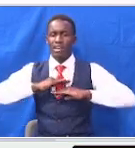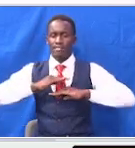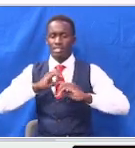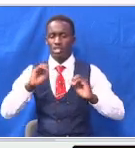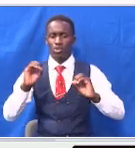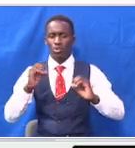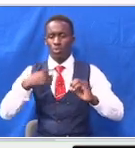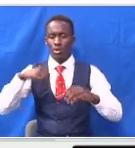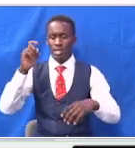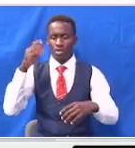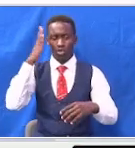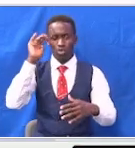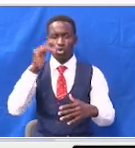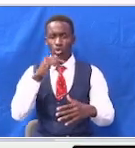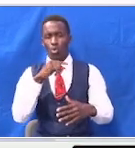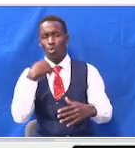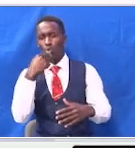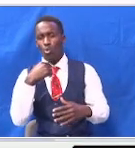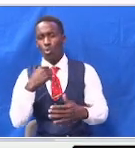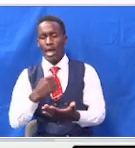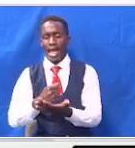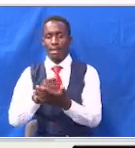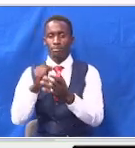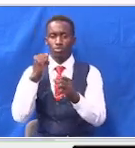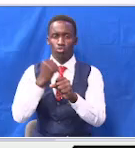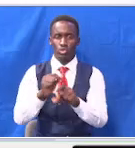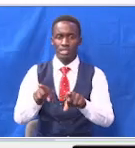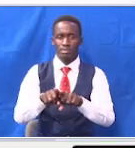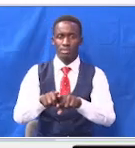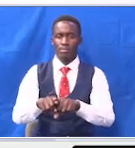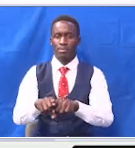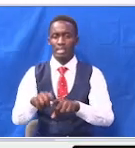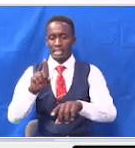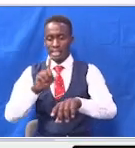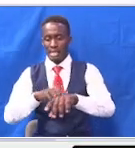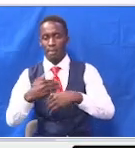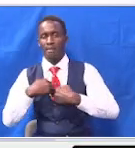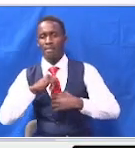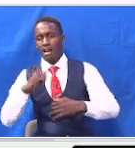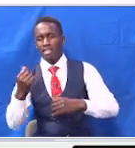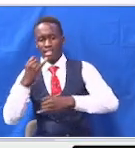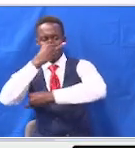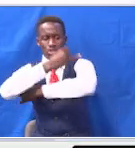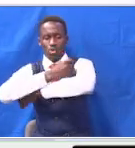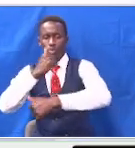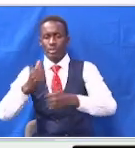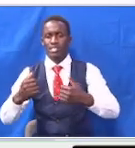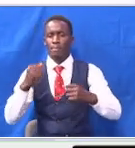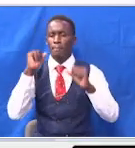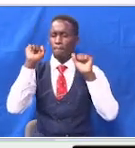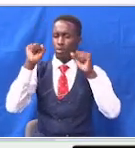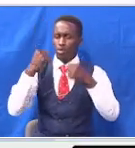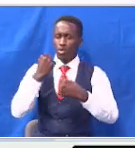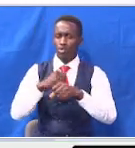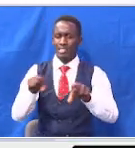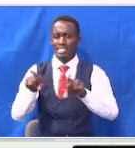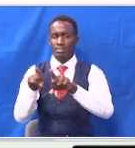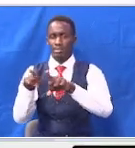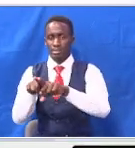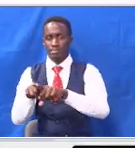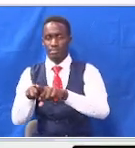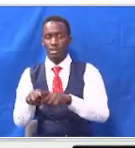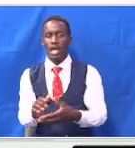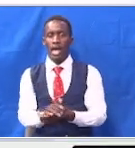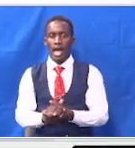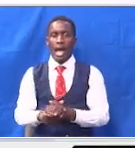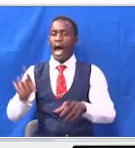when there are so many other institutions or other organizations that could as well do PPPs for us. And again, it's also a lesson that when we